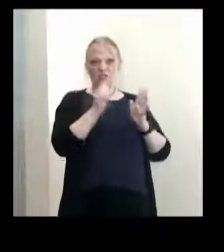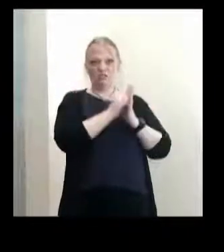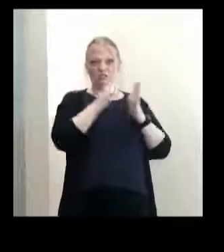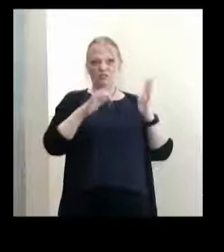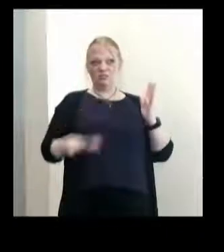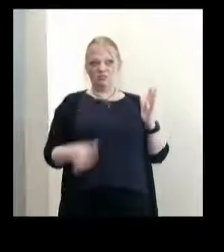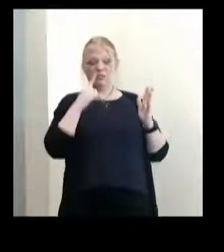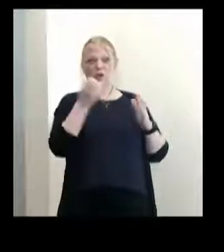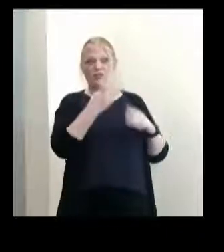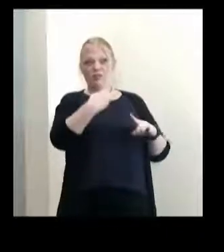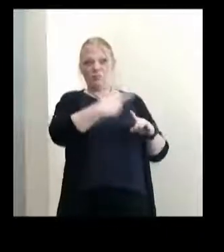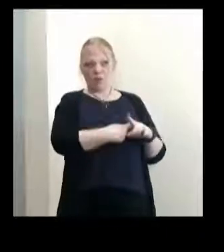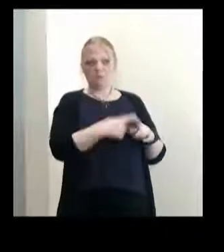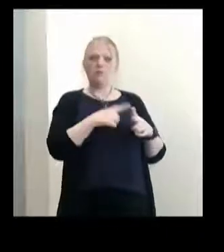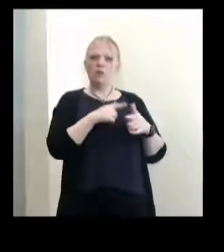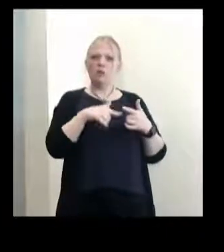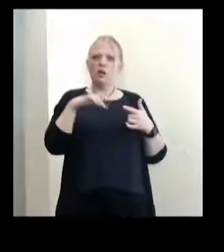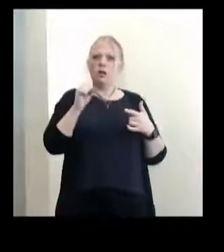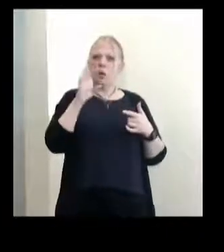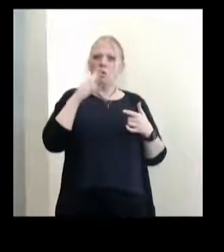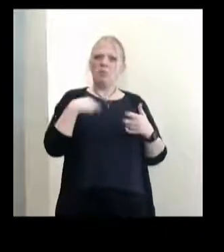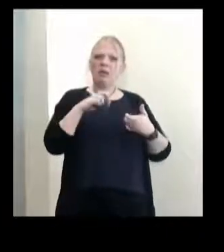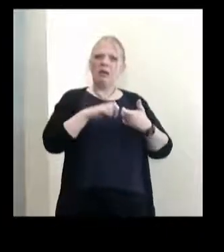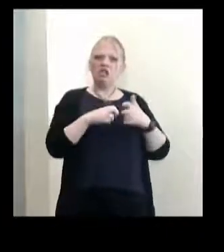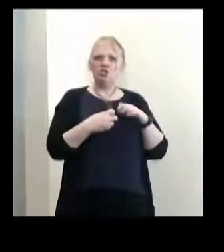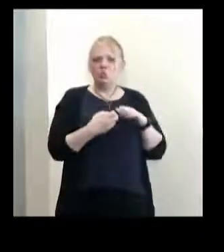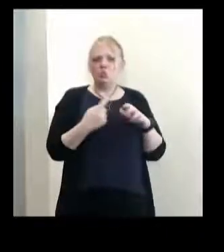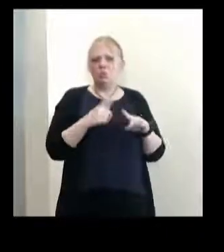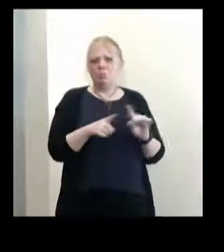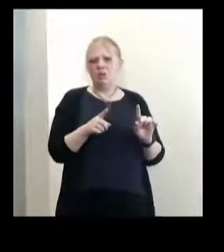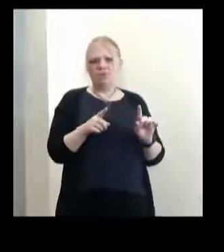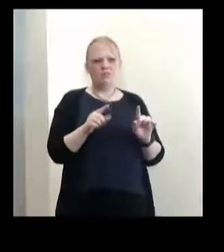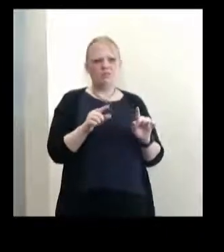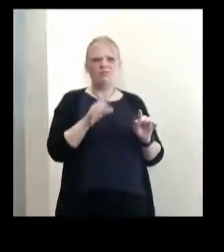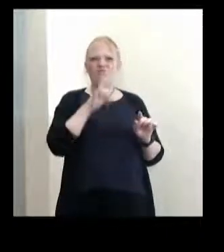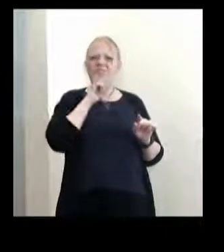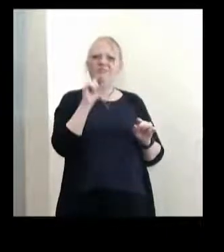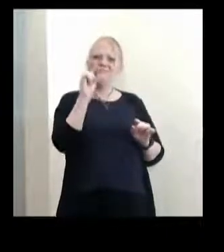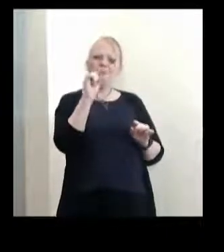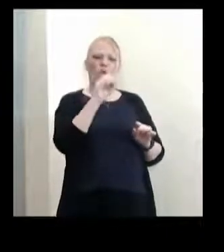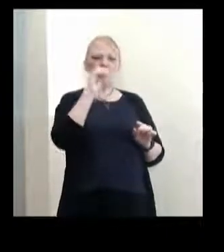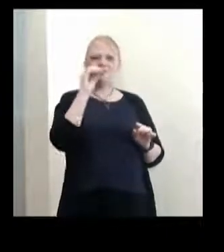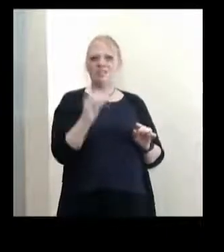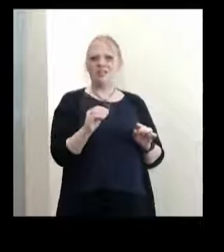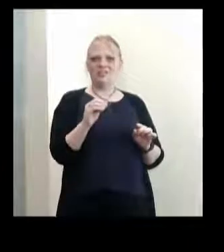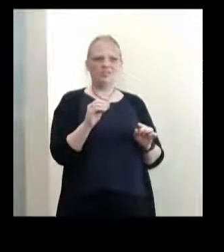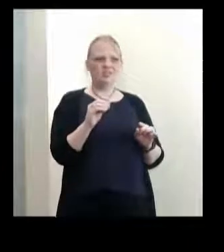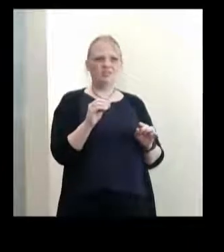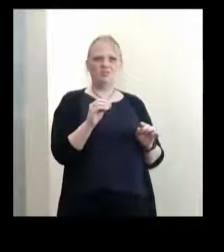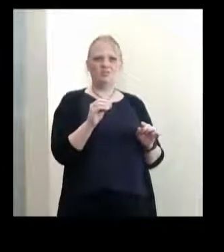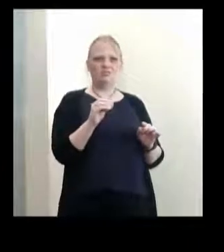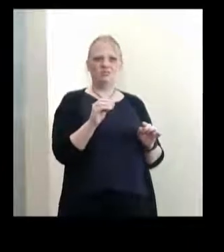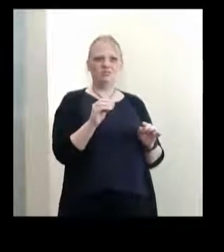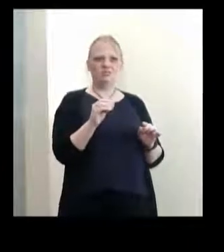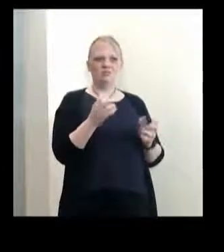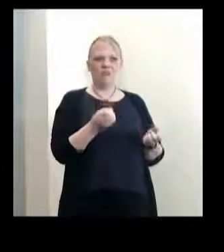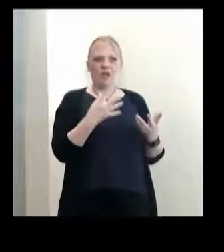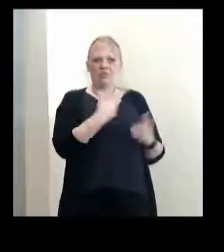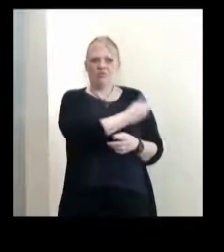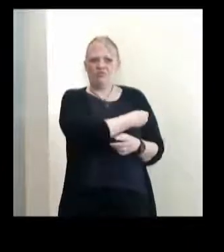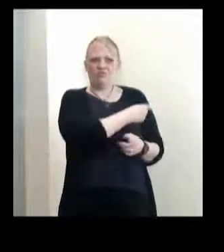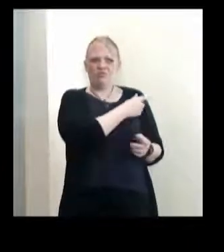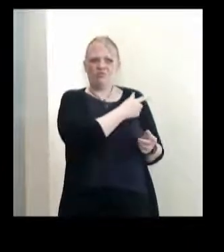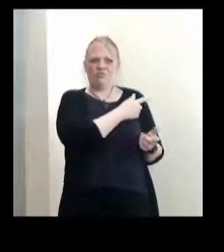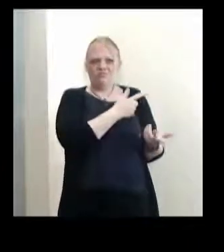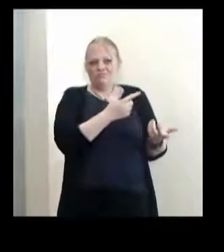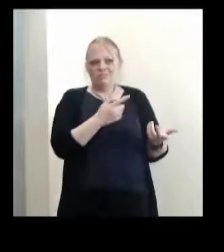then it'll have an issue. But it makes up such a small percentage of the doses we administer. It's not as if